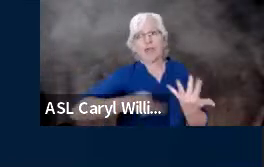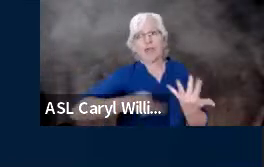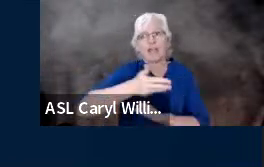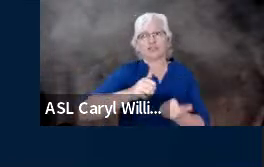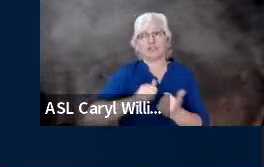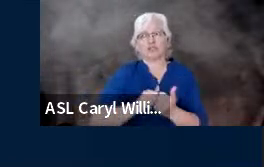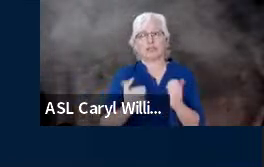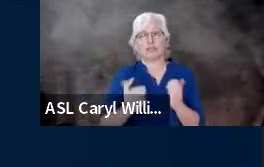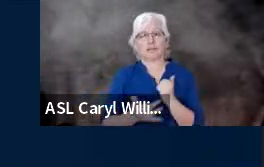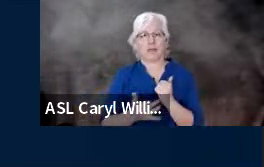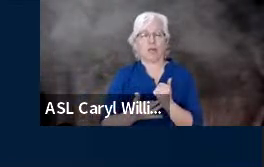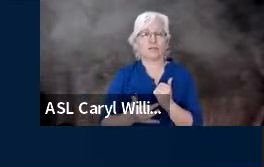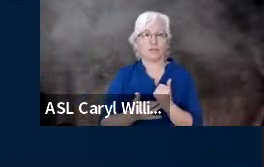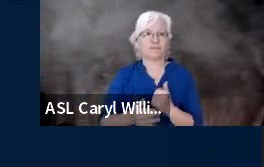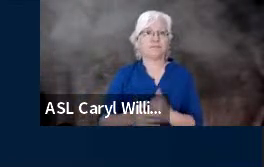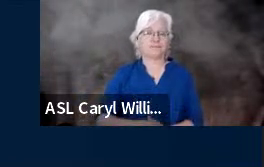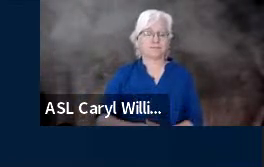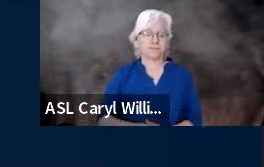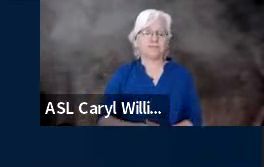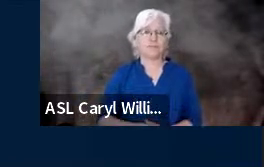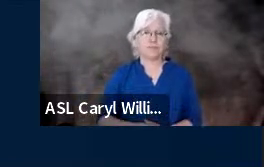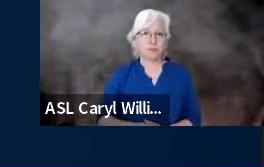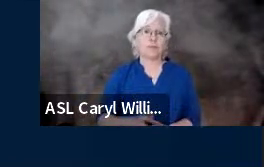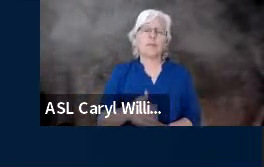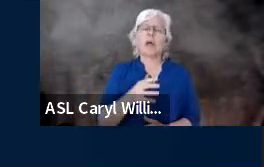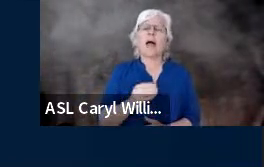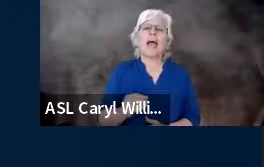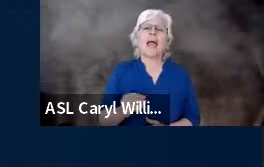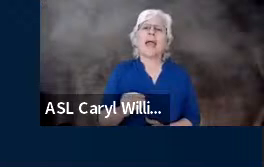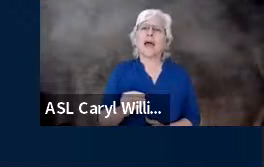and more equally as important,